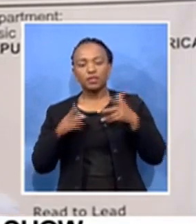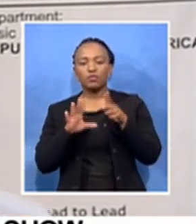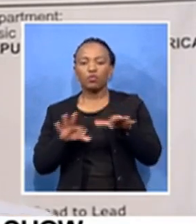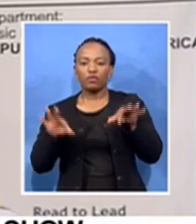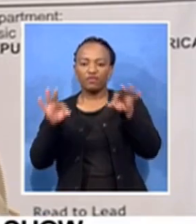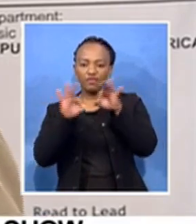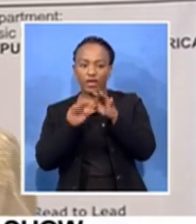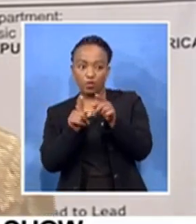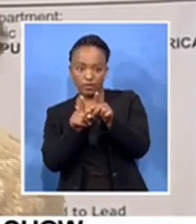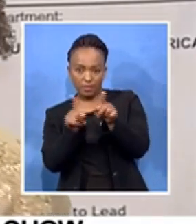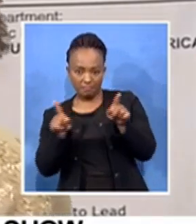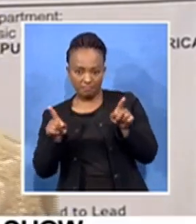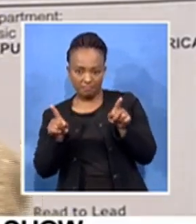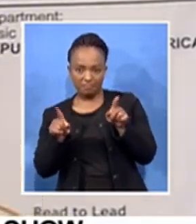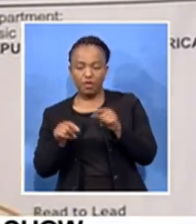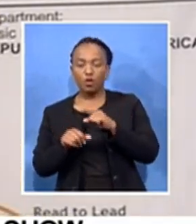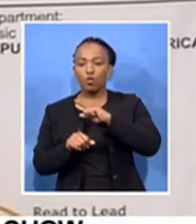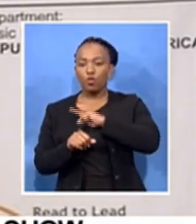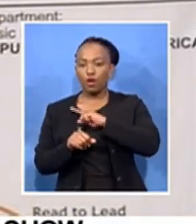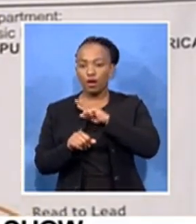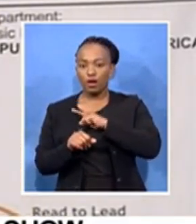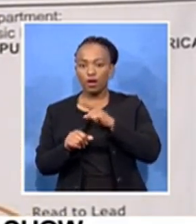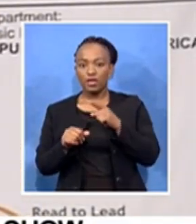because thank you very much.